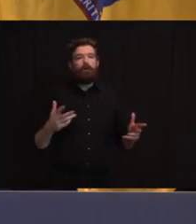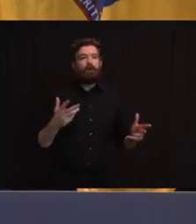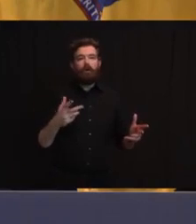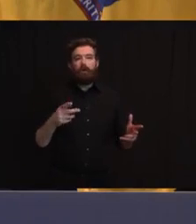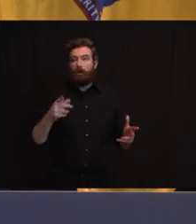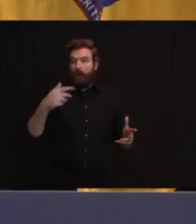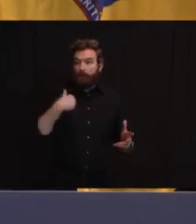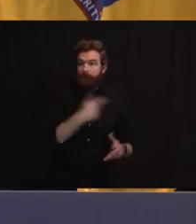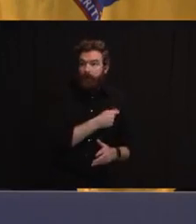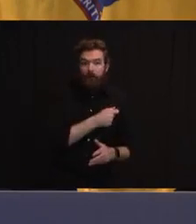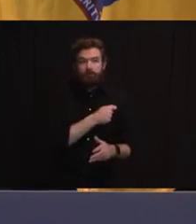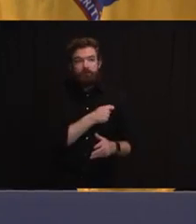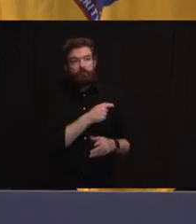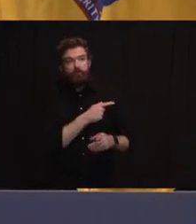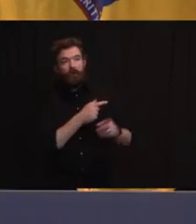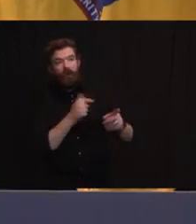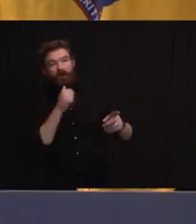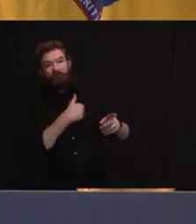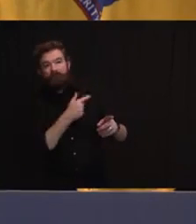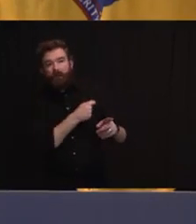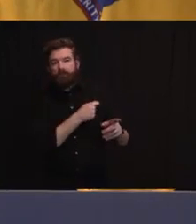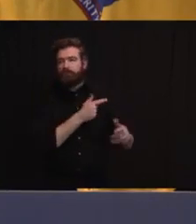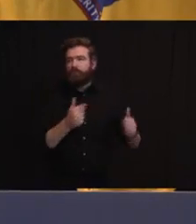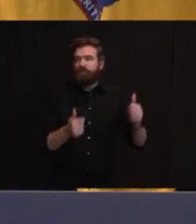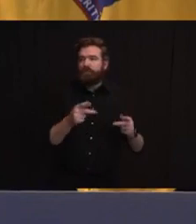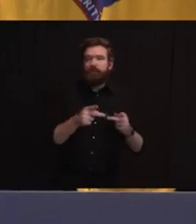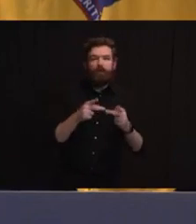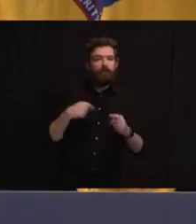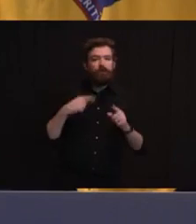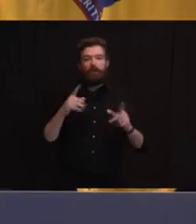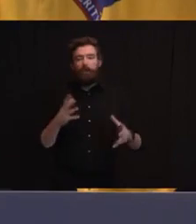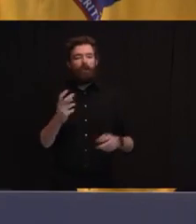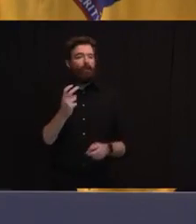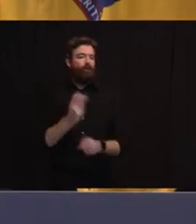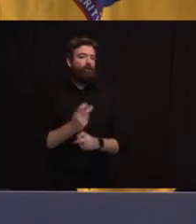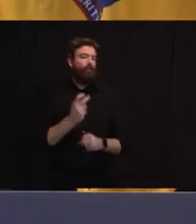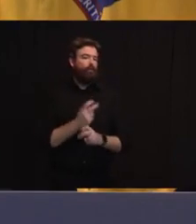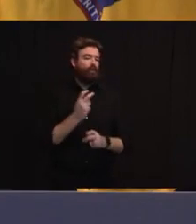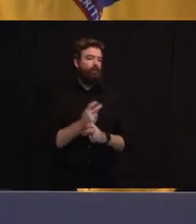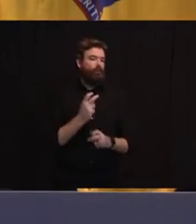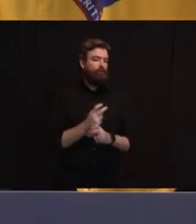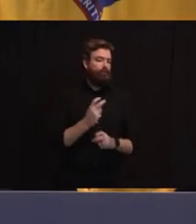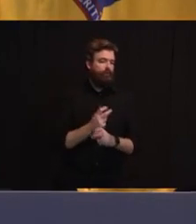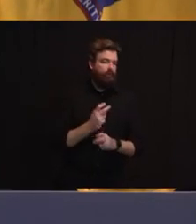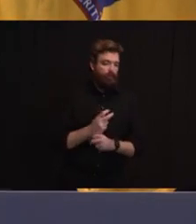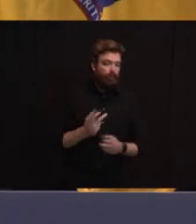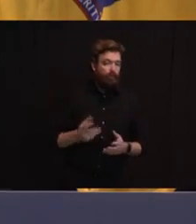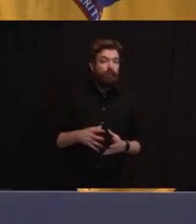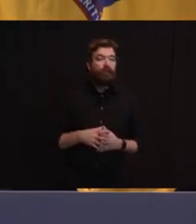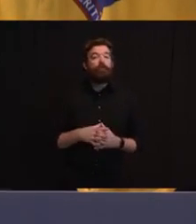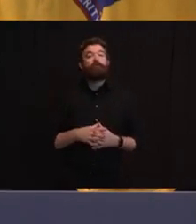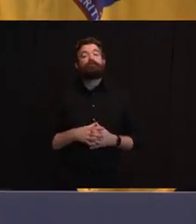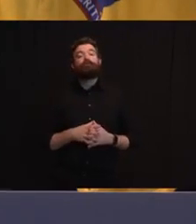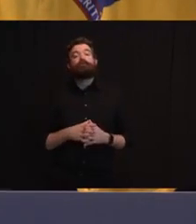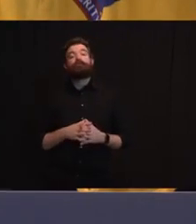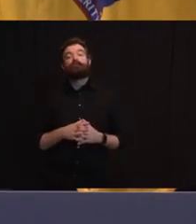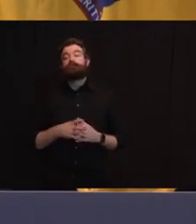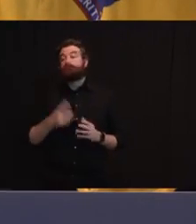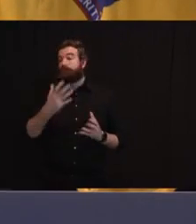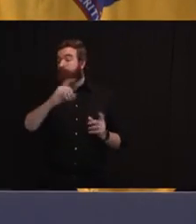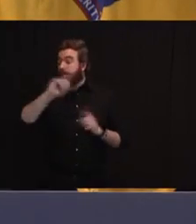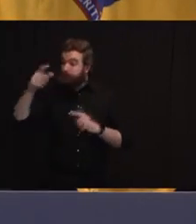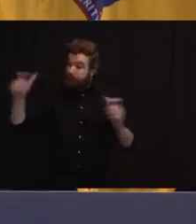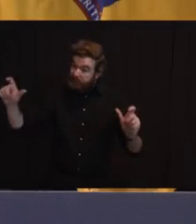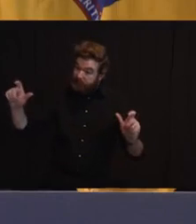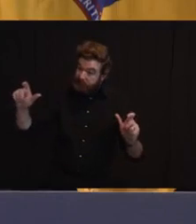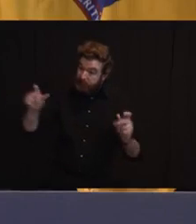is, that's an option that you've got where you can assume it's probably, I can't say this today, but over time it's going to be